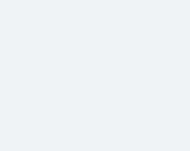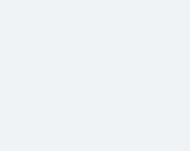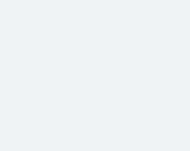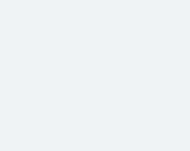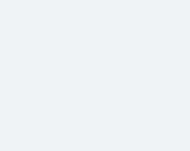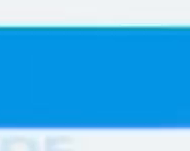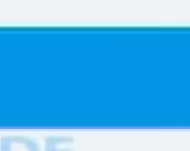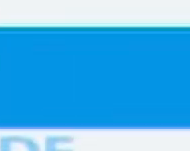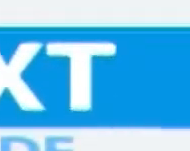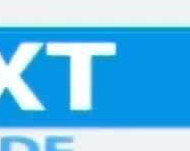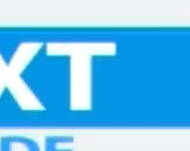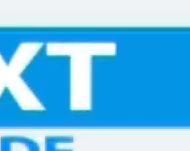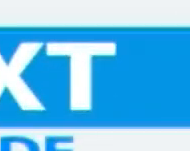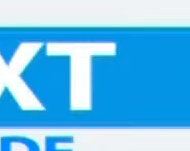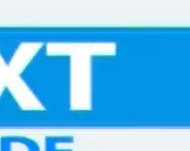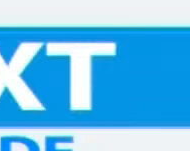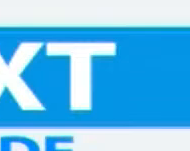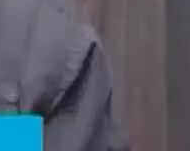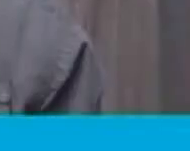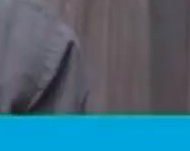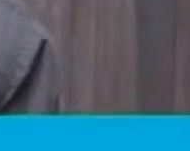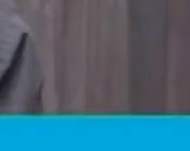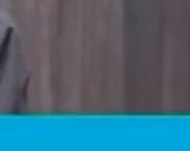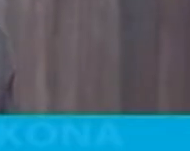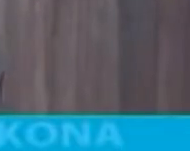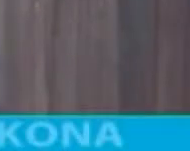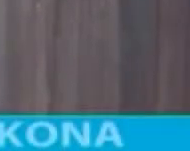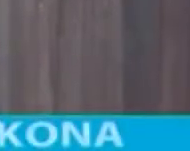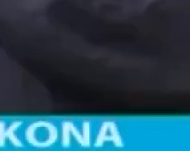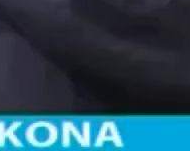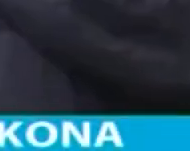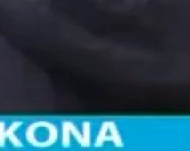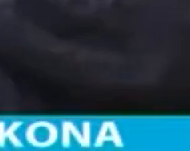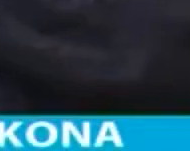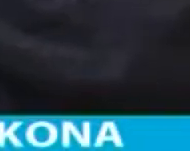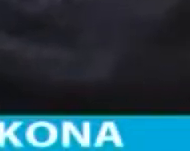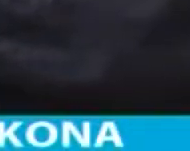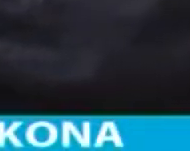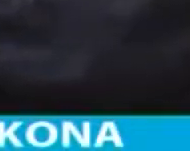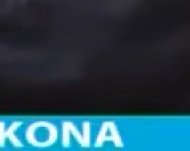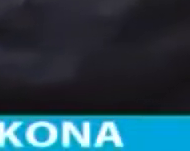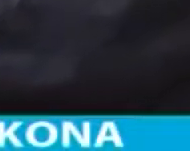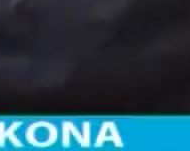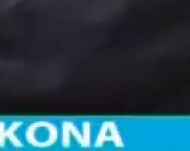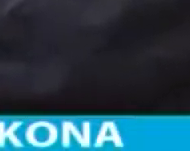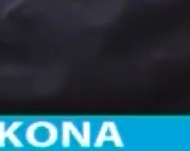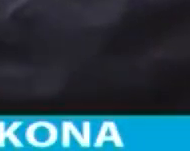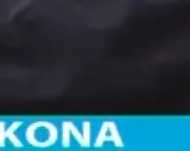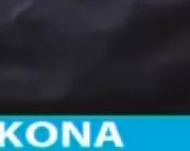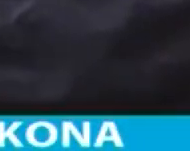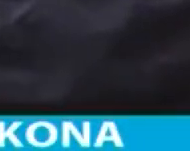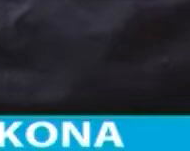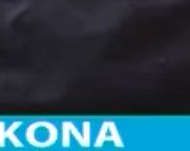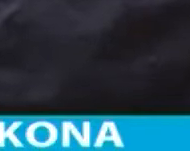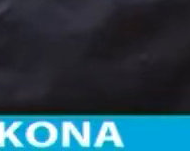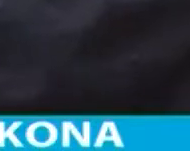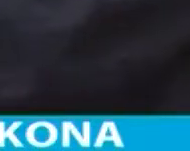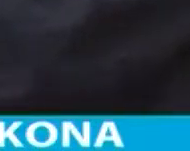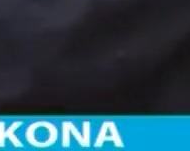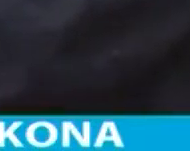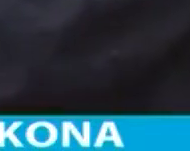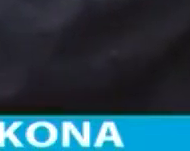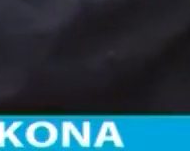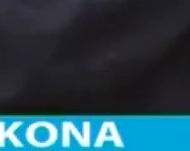On the next episode of Corner. Sasa wewe utashinda hapo umezubaia hiyo dirisha, umezubaia hiyo mlango na